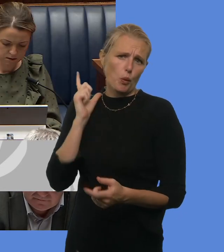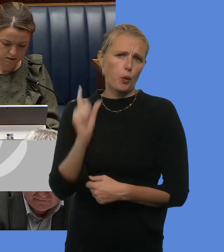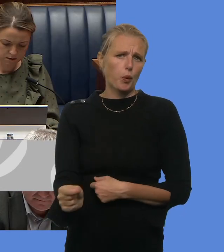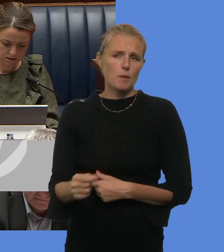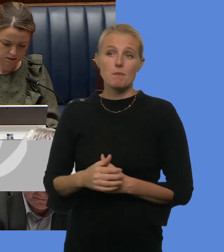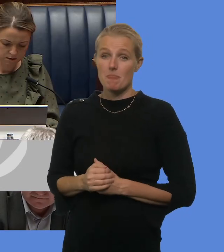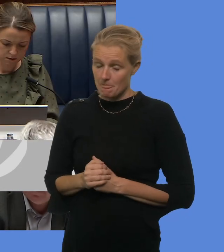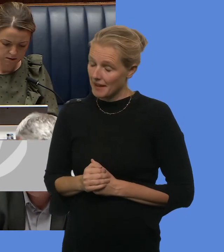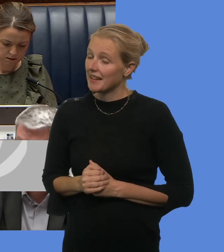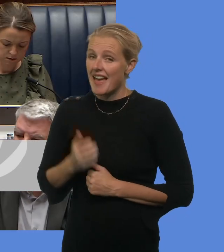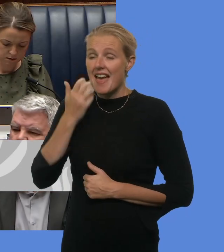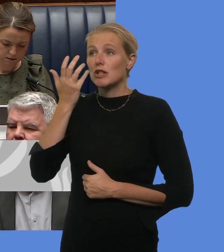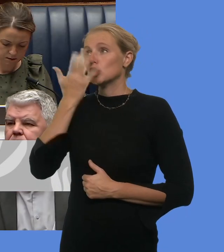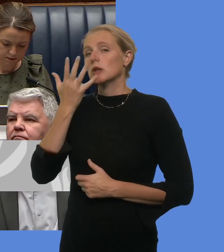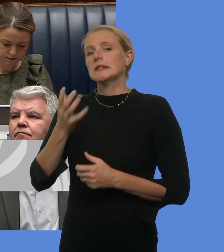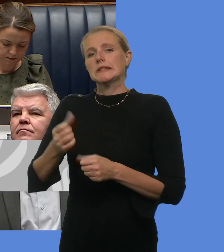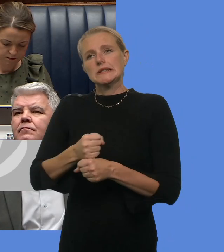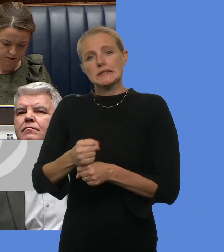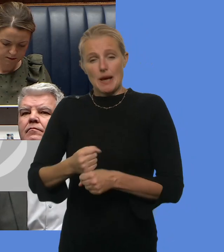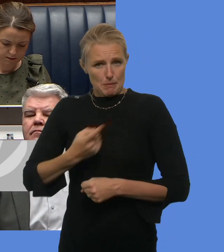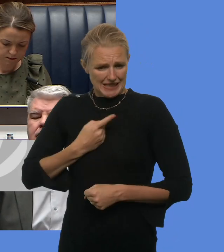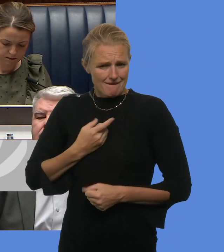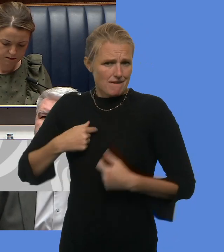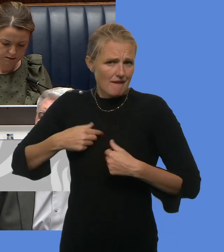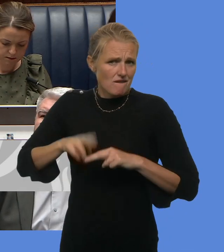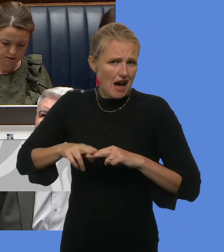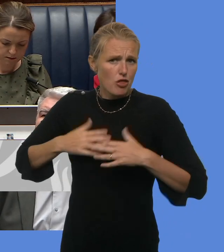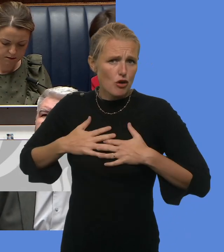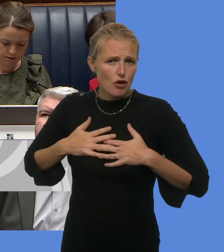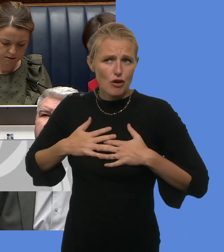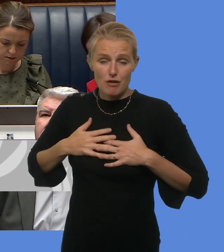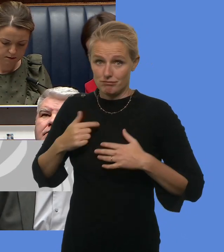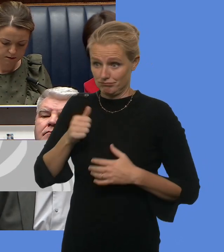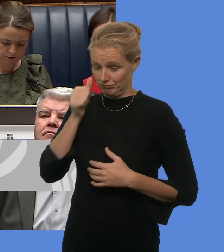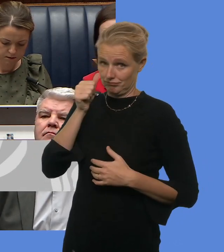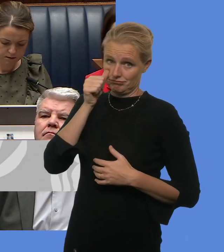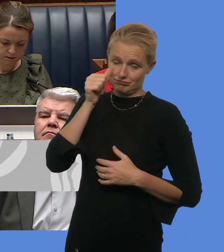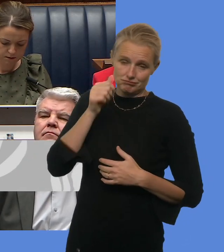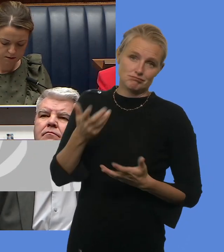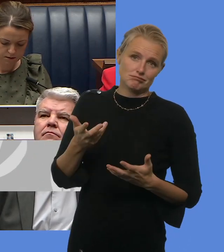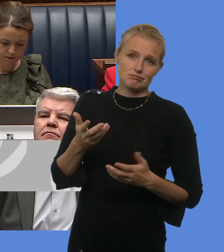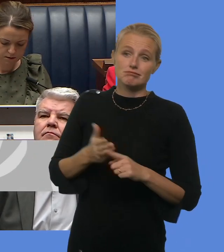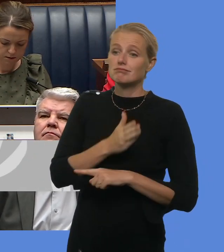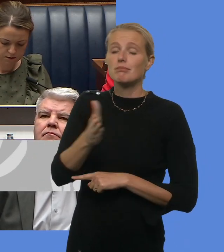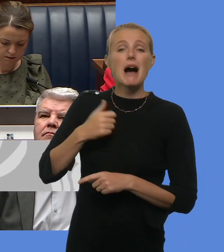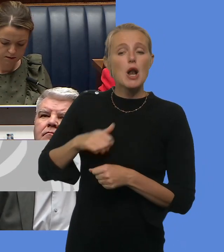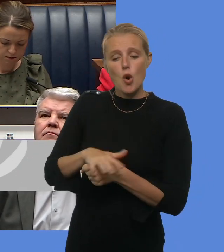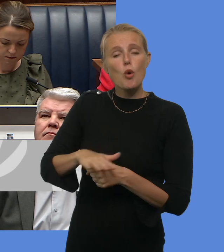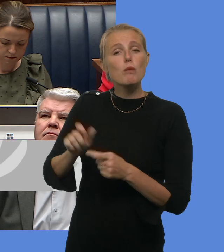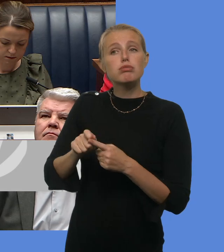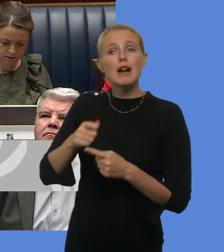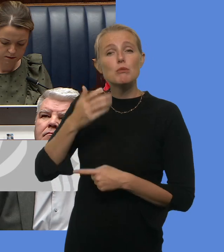schools struggle with this every day. I'm a parent myself, and I know in terms of even going to my local primary school